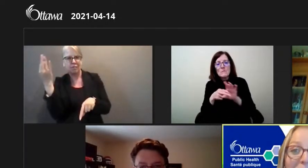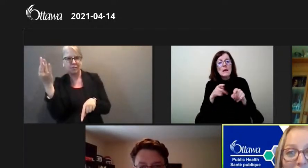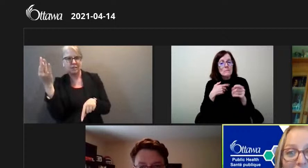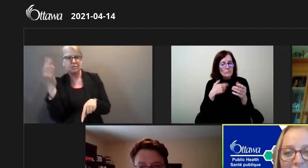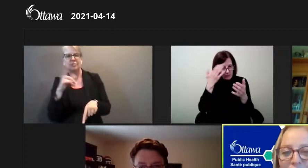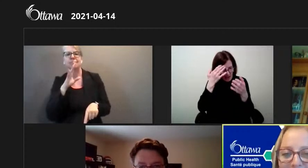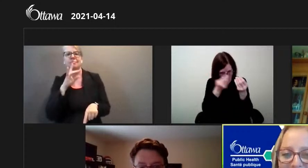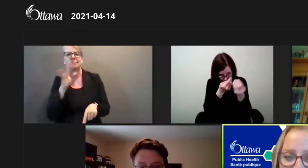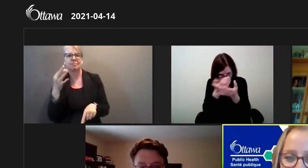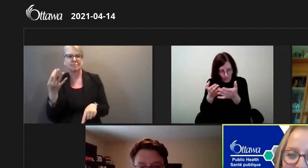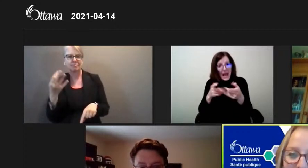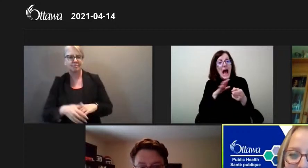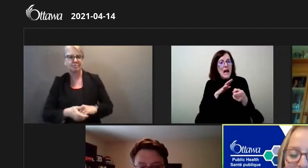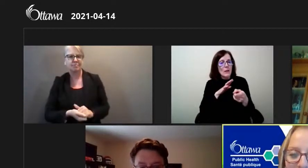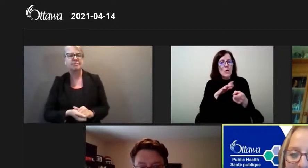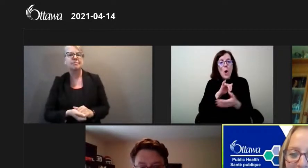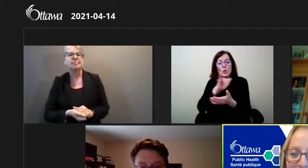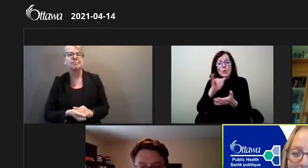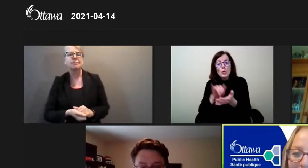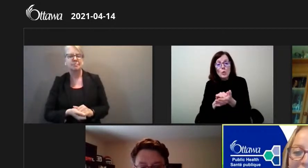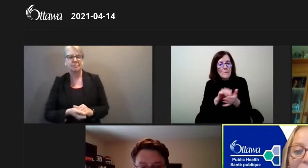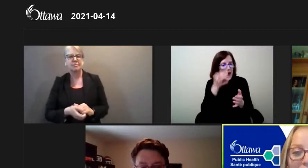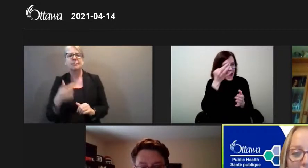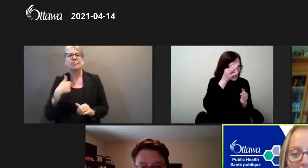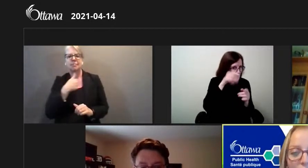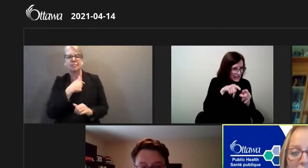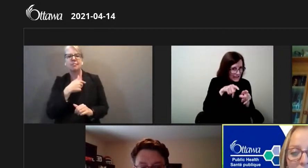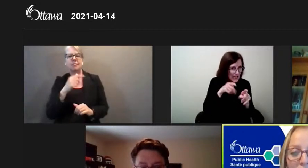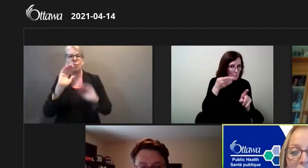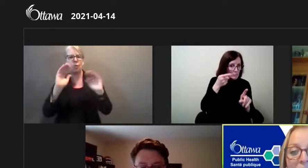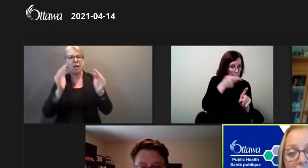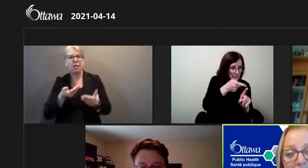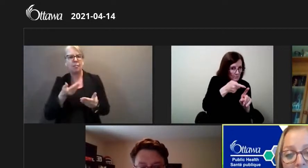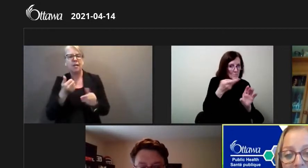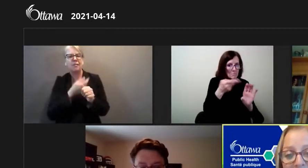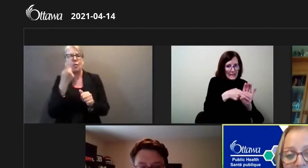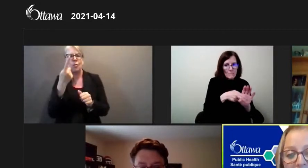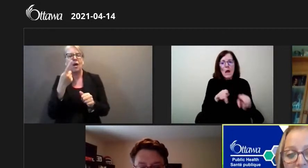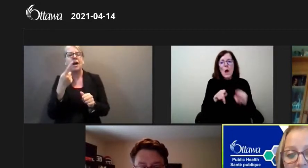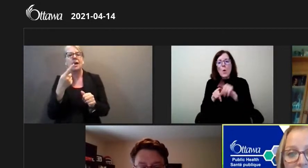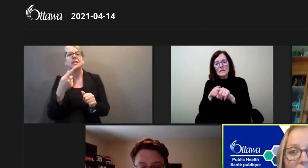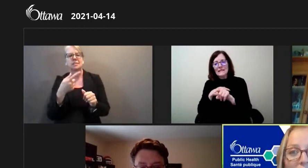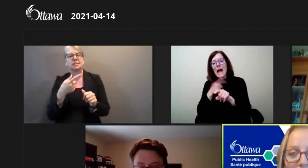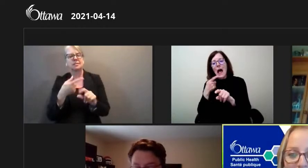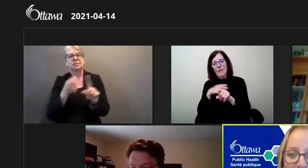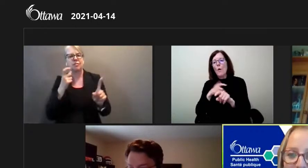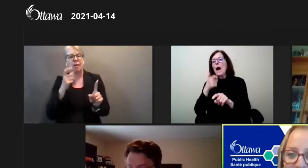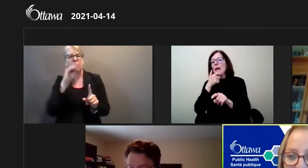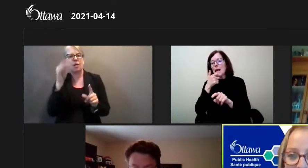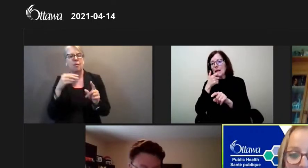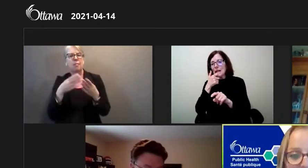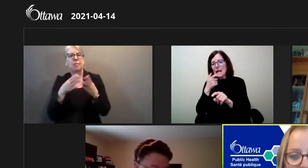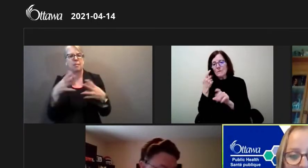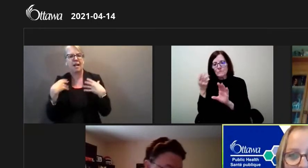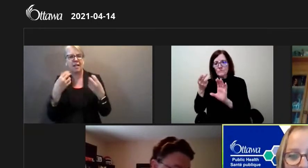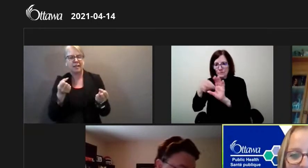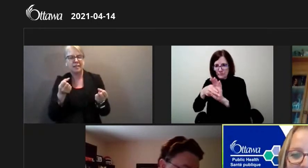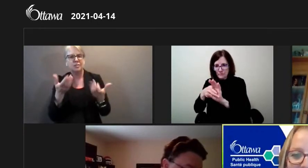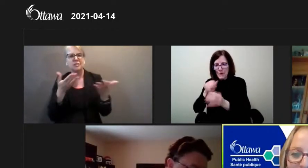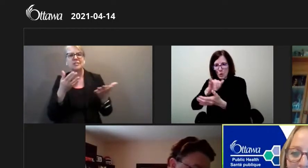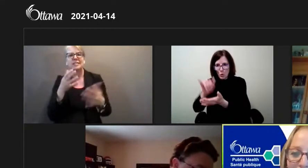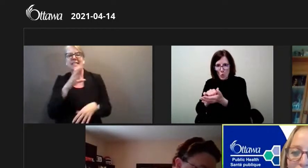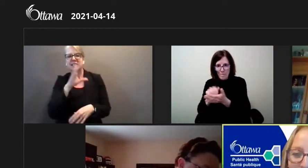la bienvenue et remercie les membres du conseil. So I welcome everyone from the Public Health Service, councillors, the City